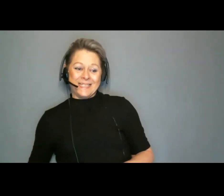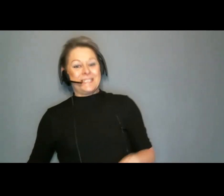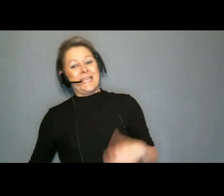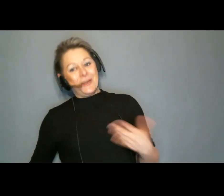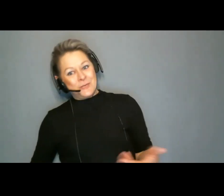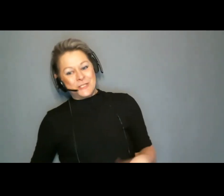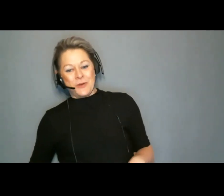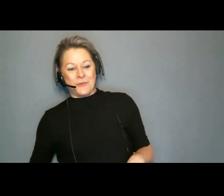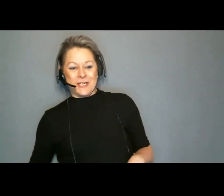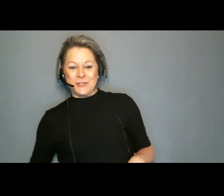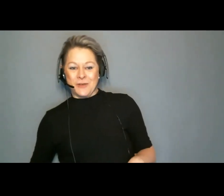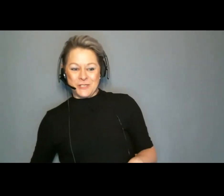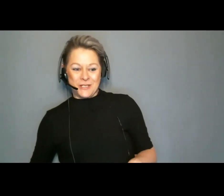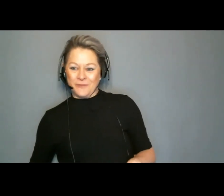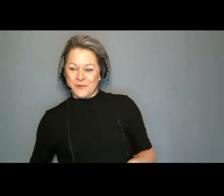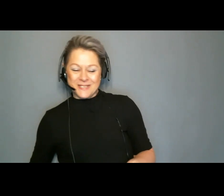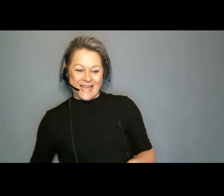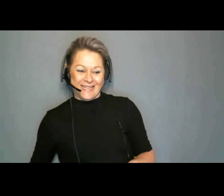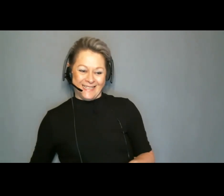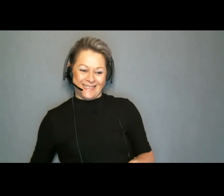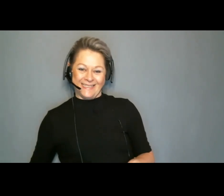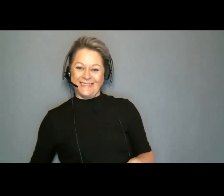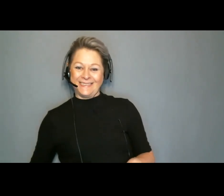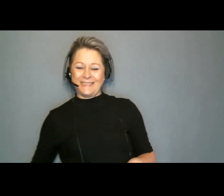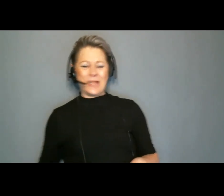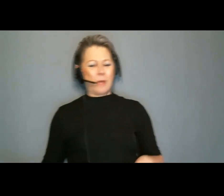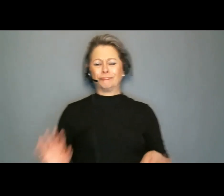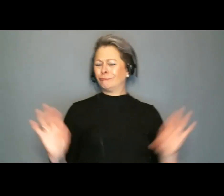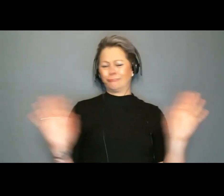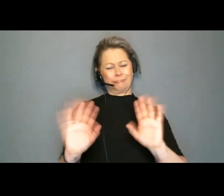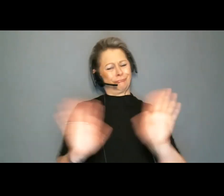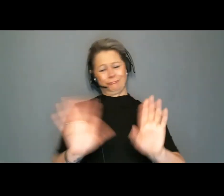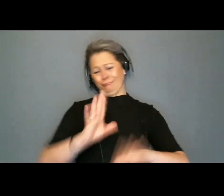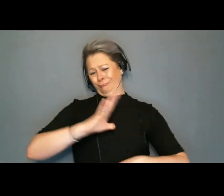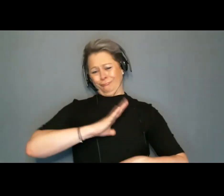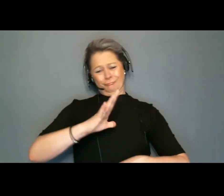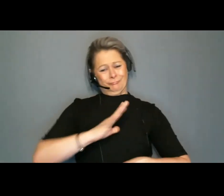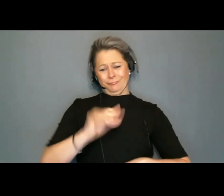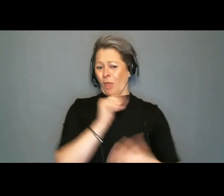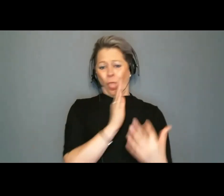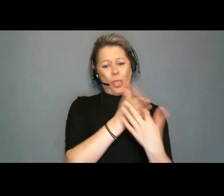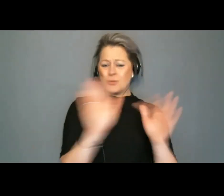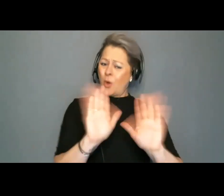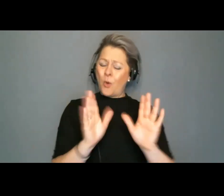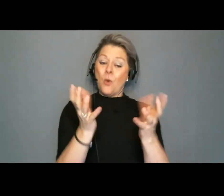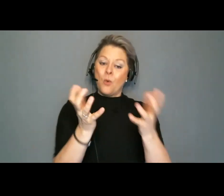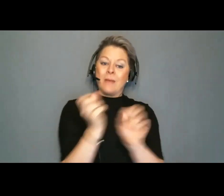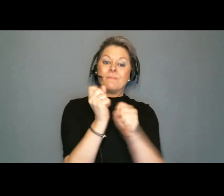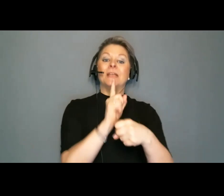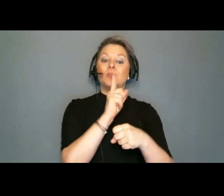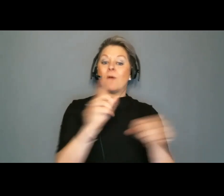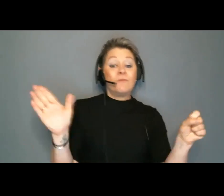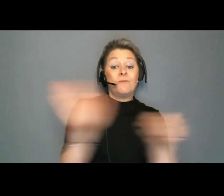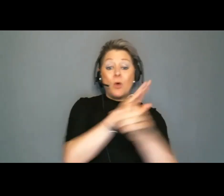Okay, we'll move on. Terribly sorry for the interruption there, folks. No, that's okay. We want to make sure everybody can see